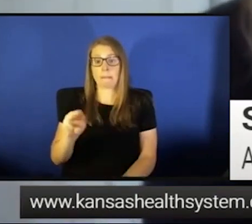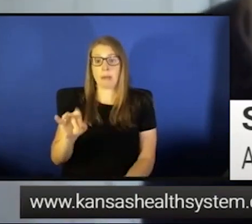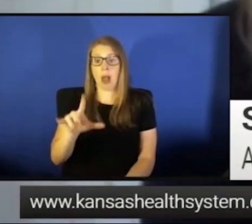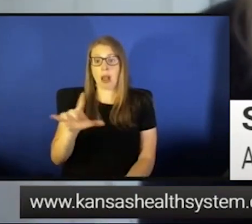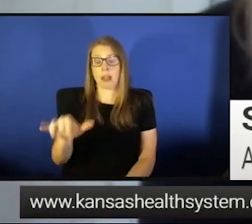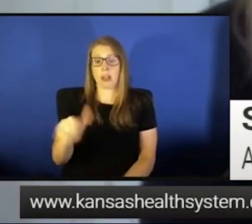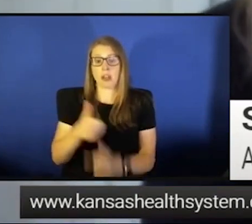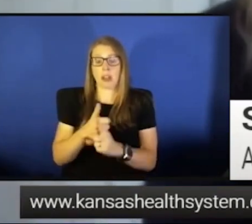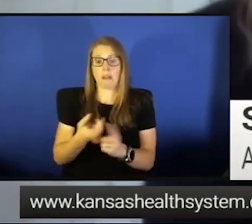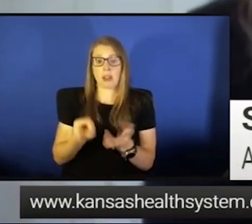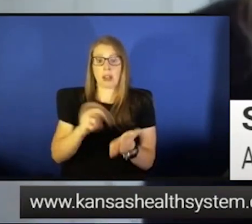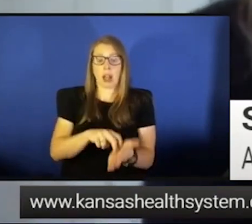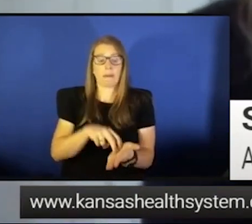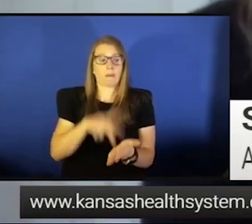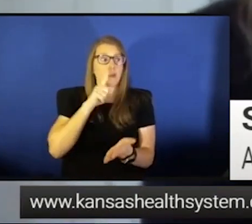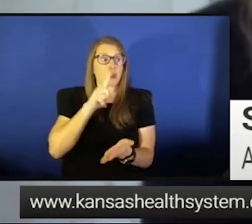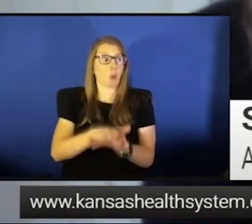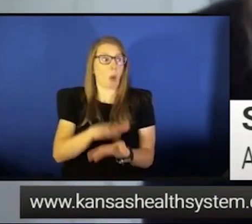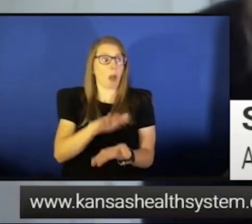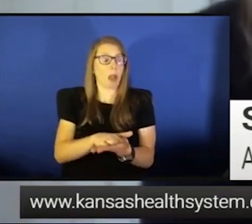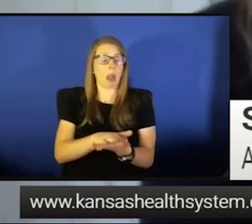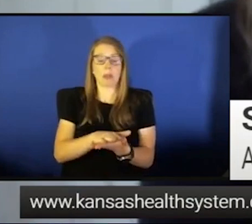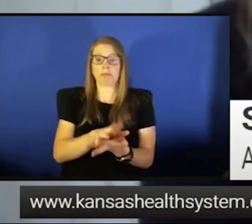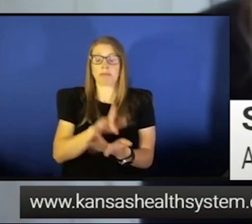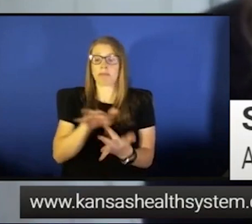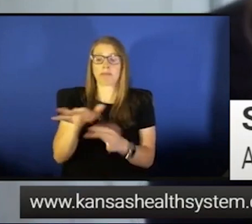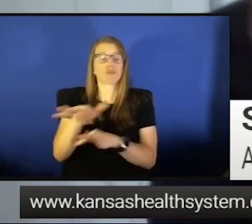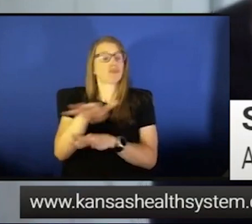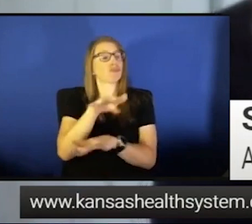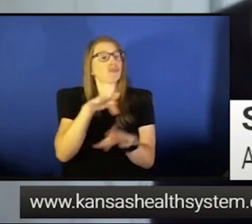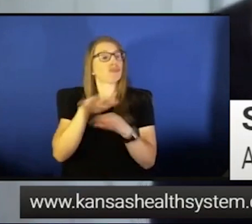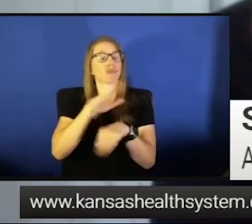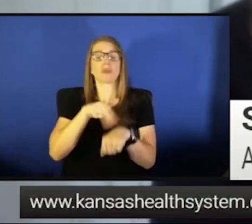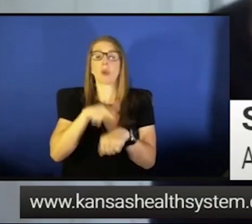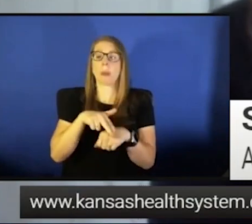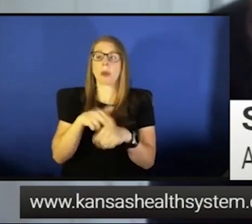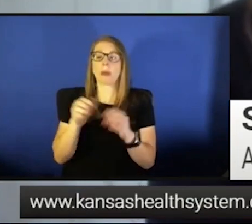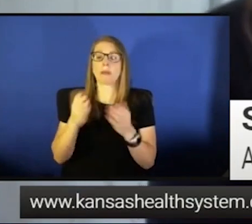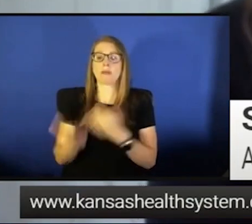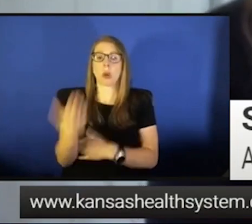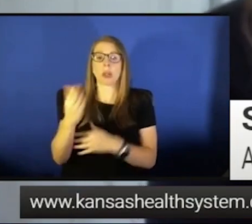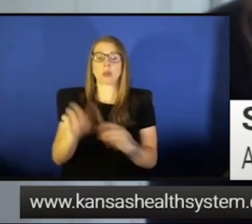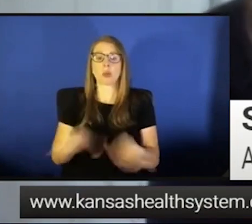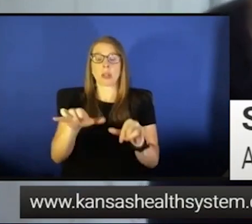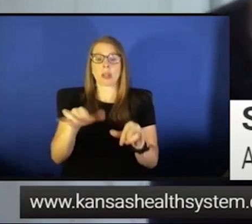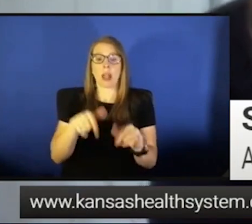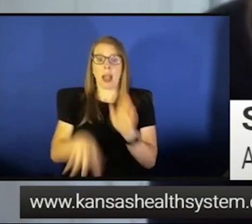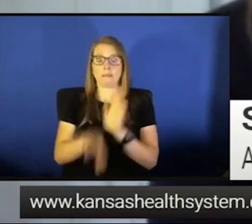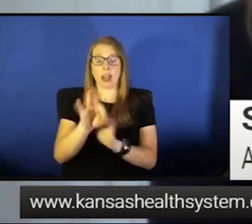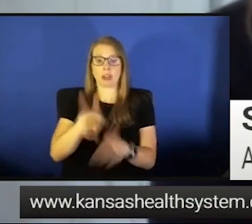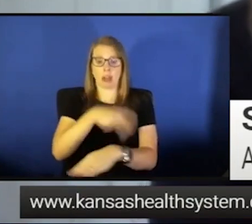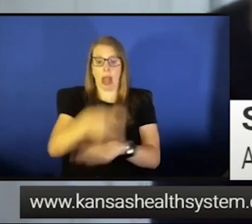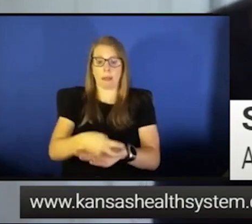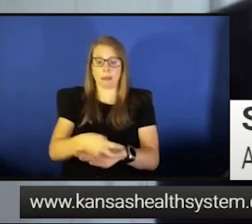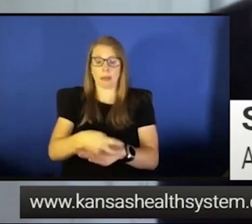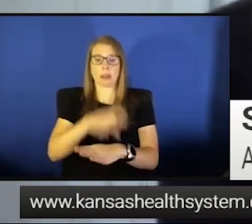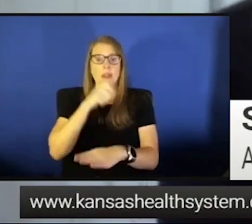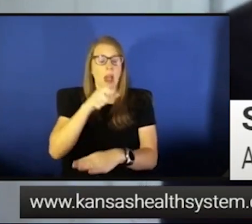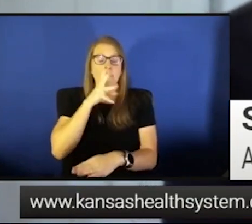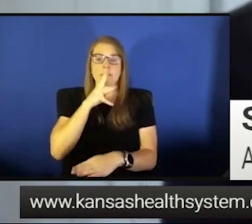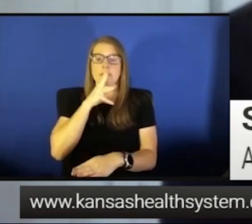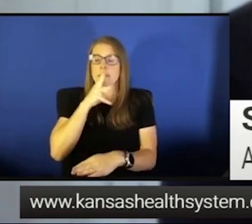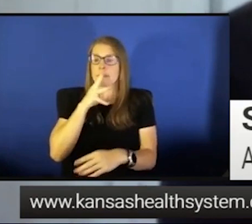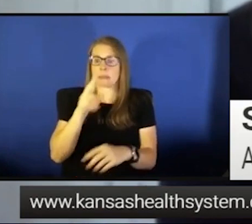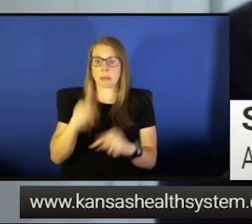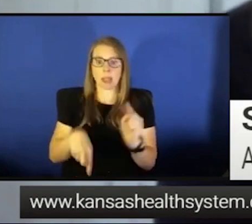gotten up for school and gone about her normal morning routine, and I found her collapsed, unable to speak,